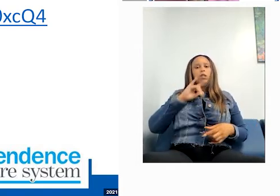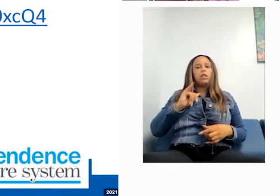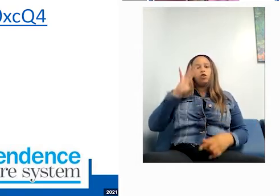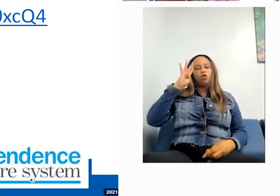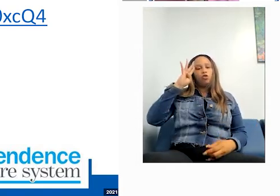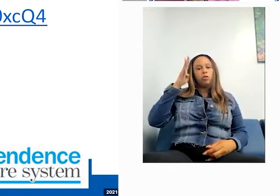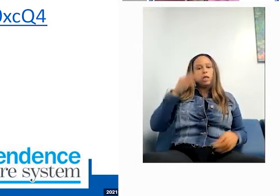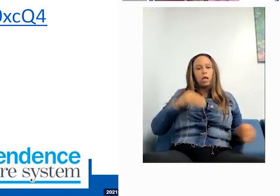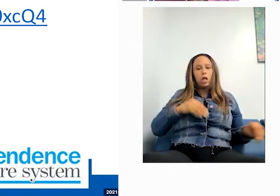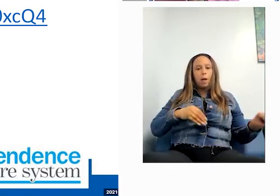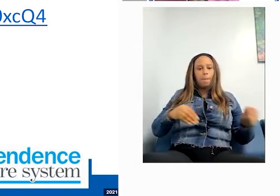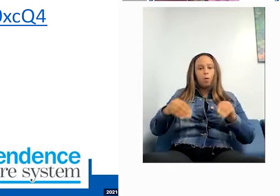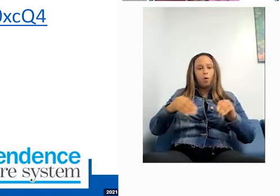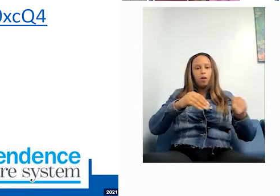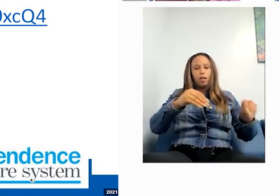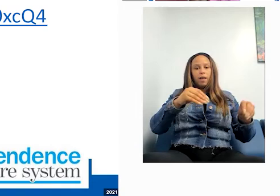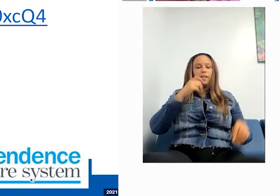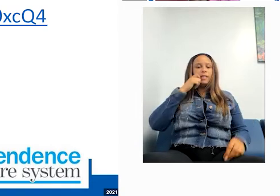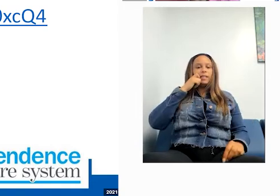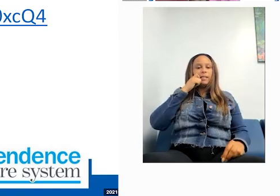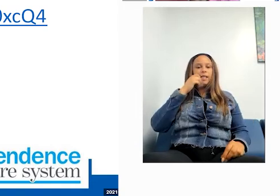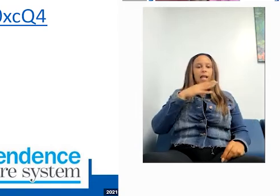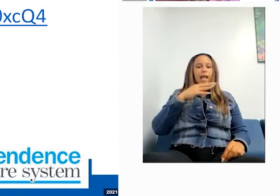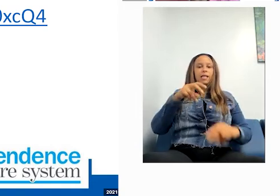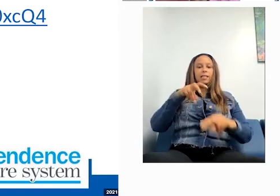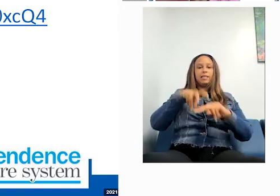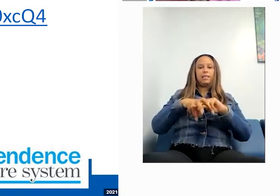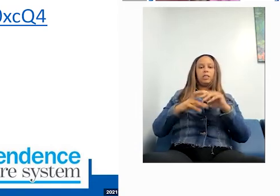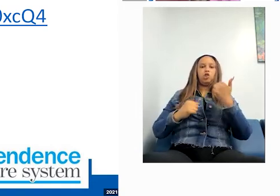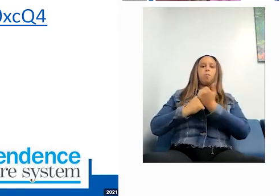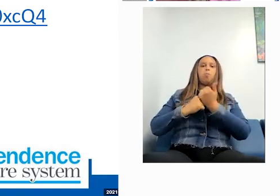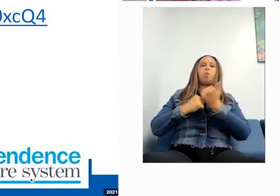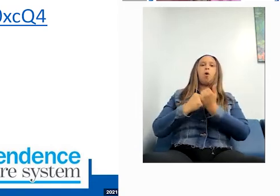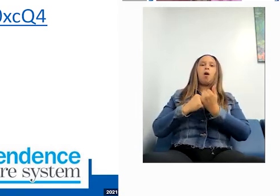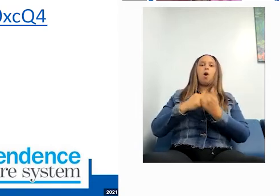postural support, and skin integrity solution that works for you.